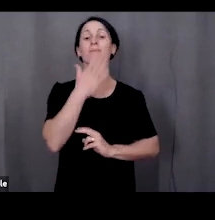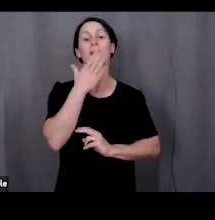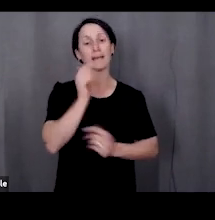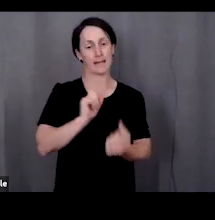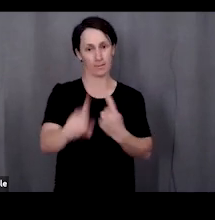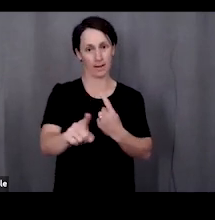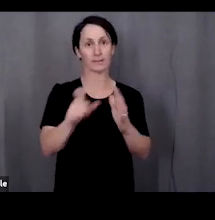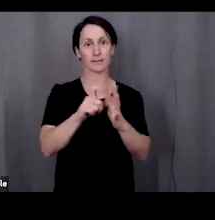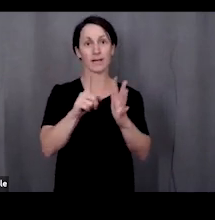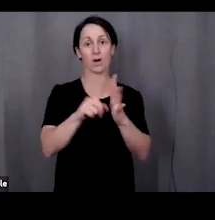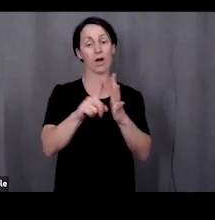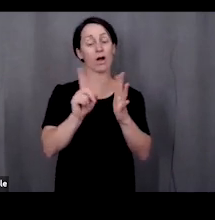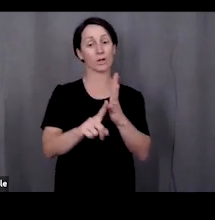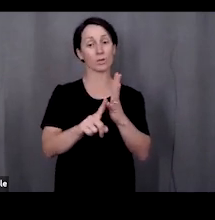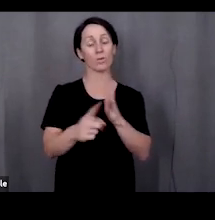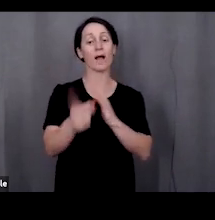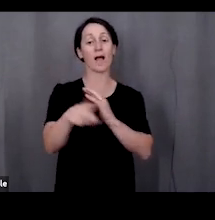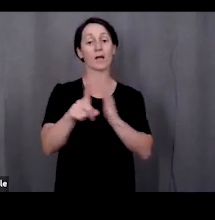at